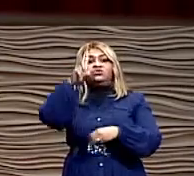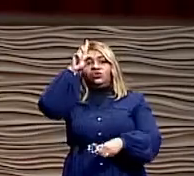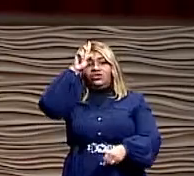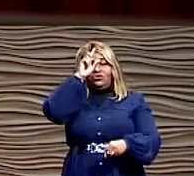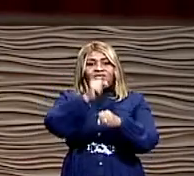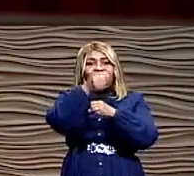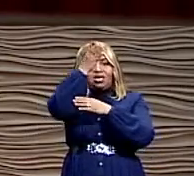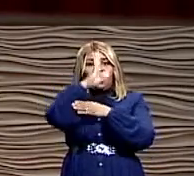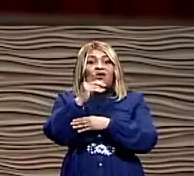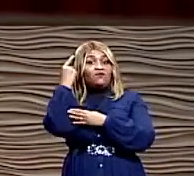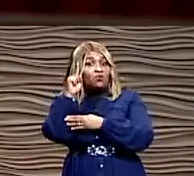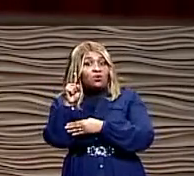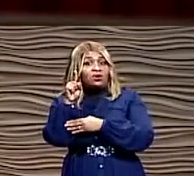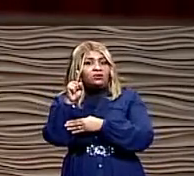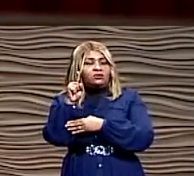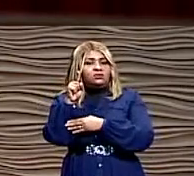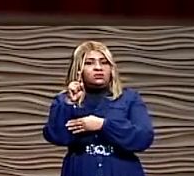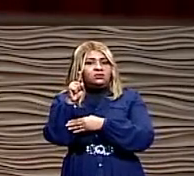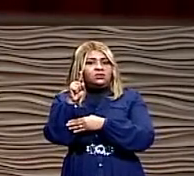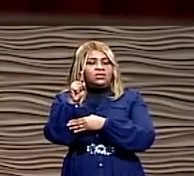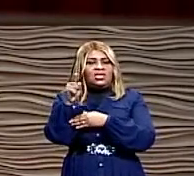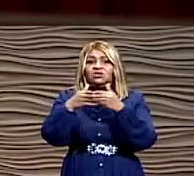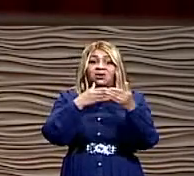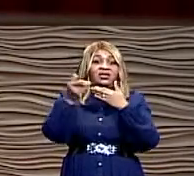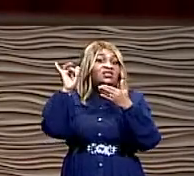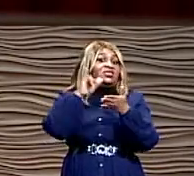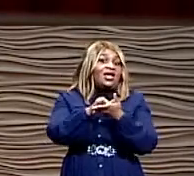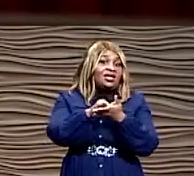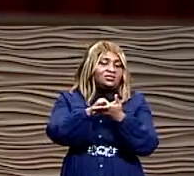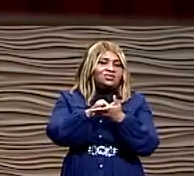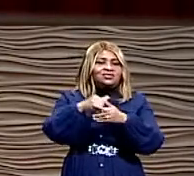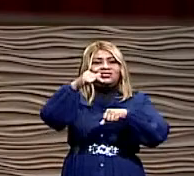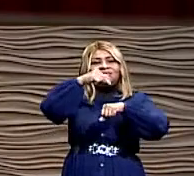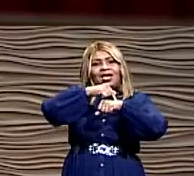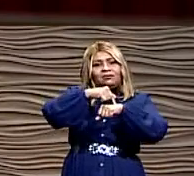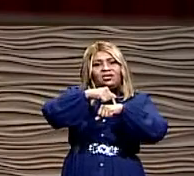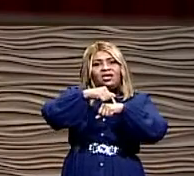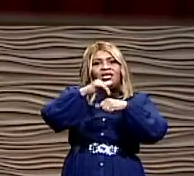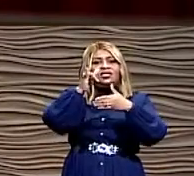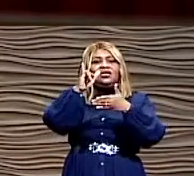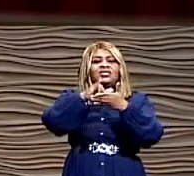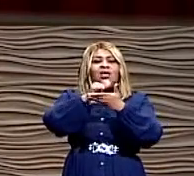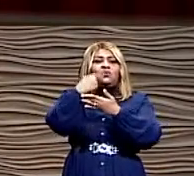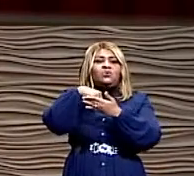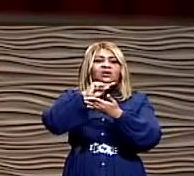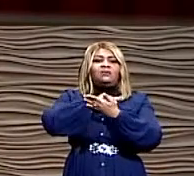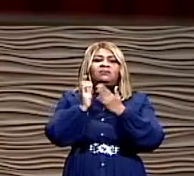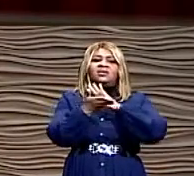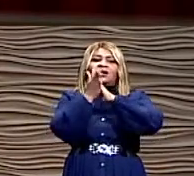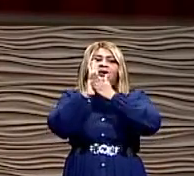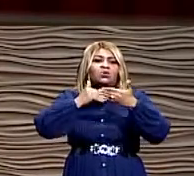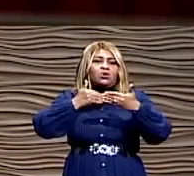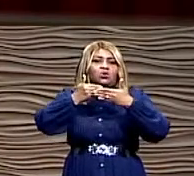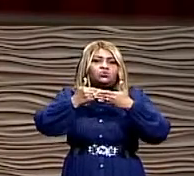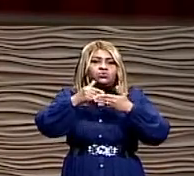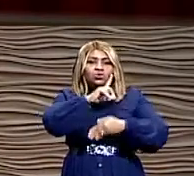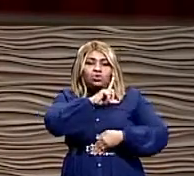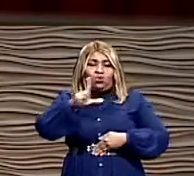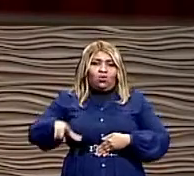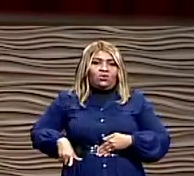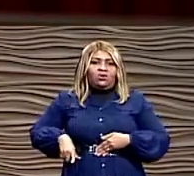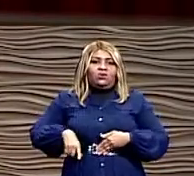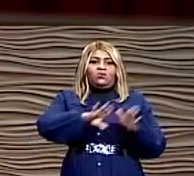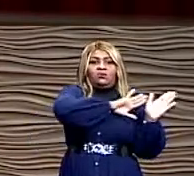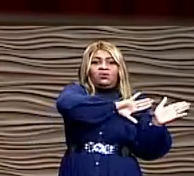for? And even besides that, this is just a time that we go grow closer to the Lord, where we